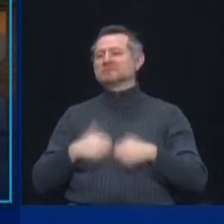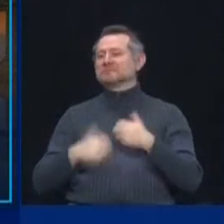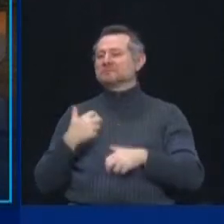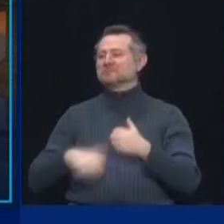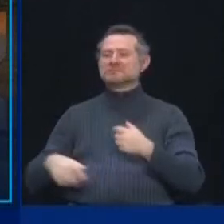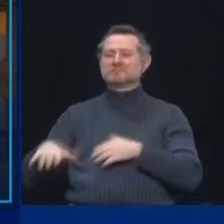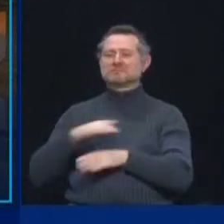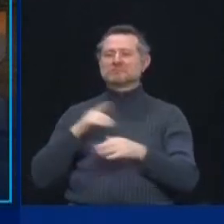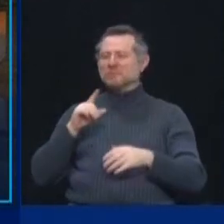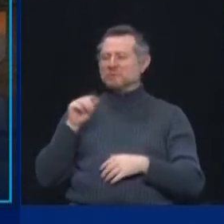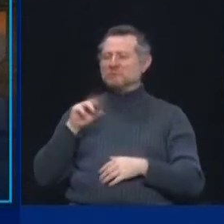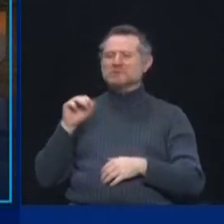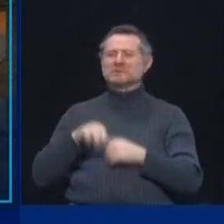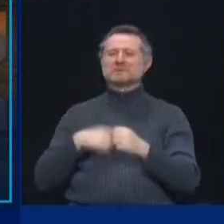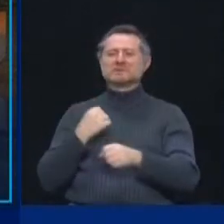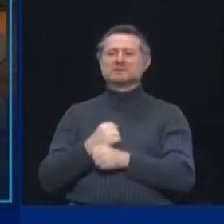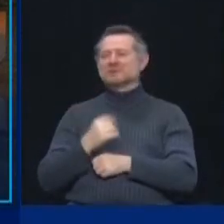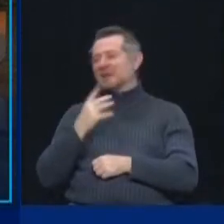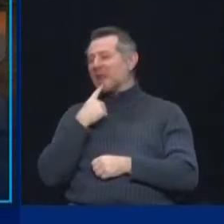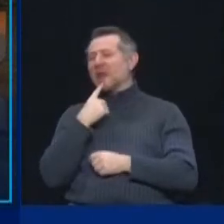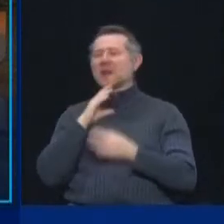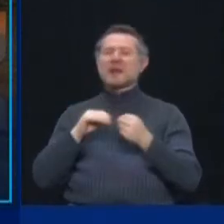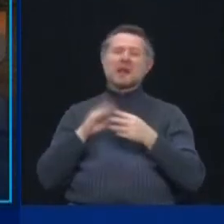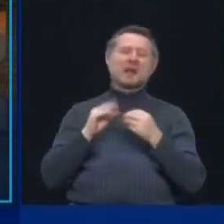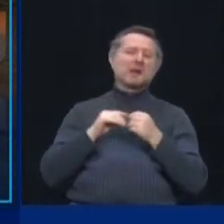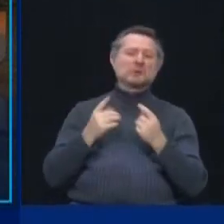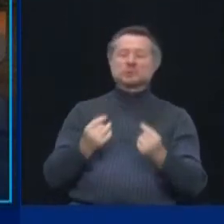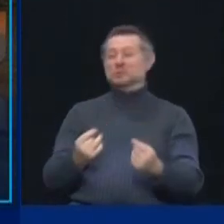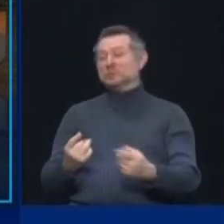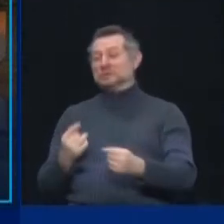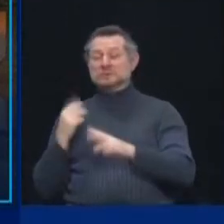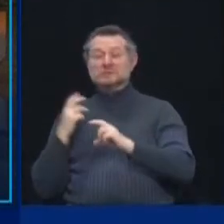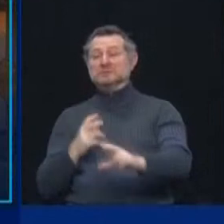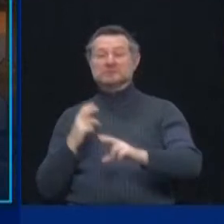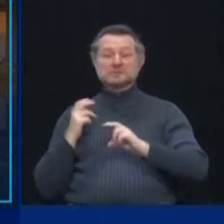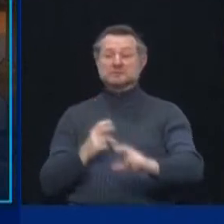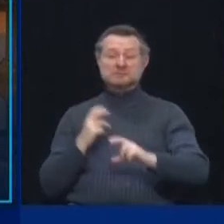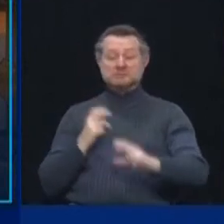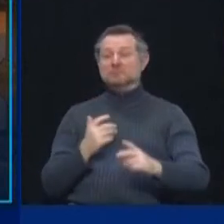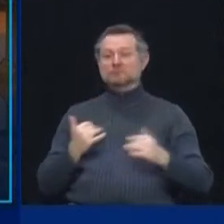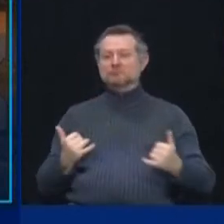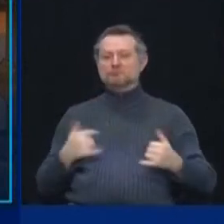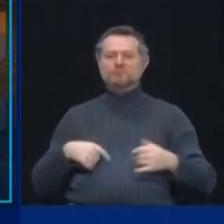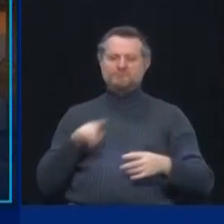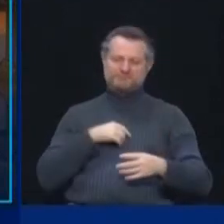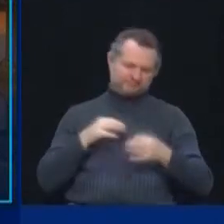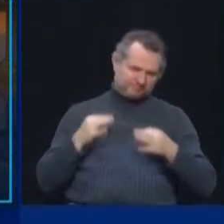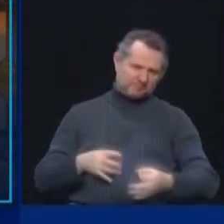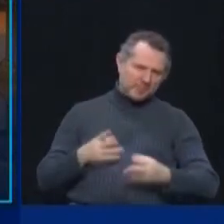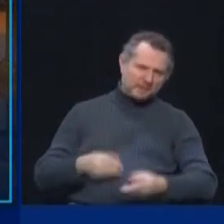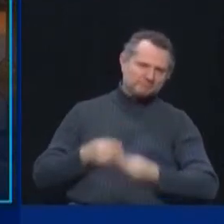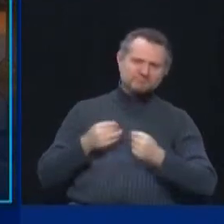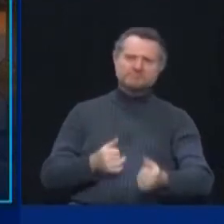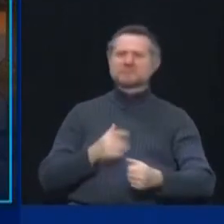nothing. We're spending billions of dollars to reconfigure the entire highway system to get